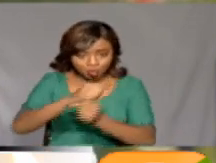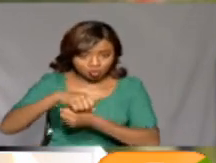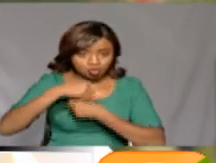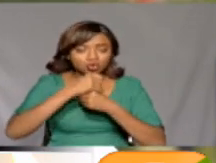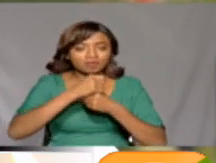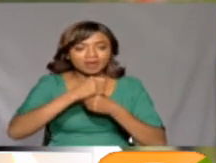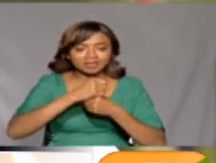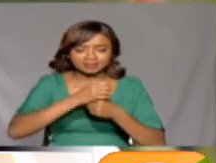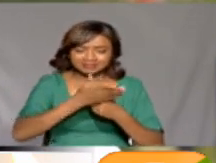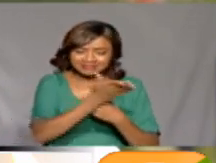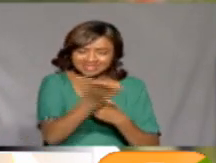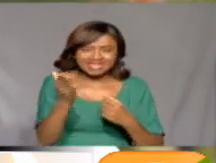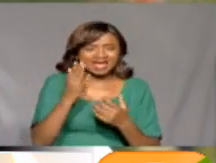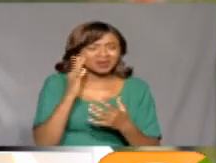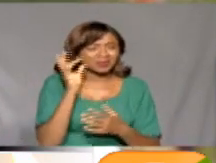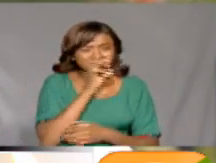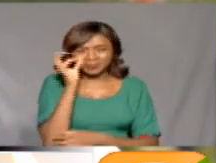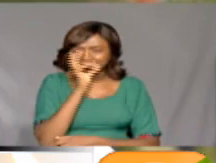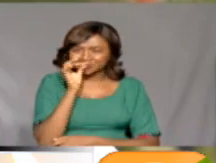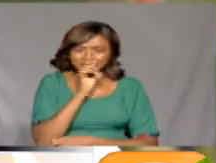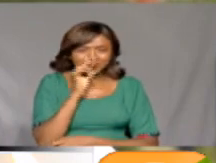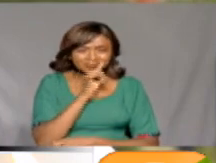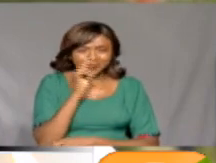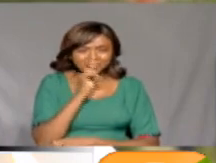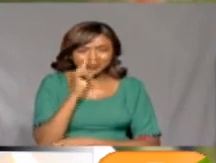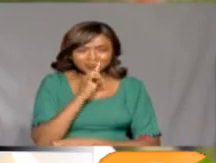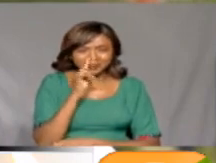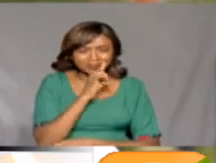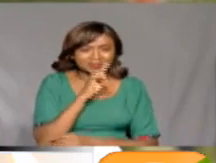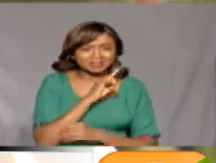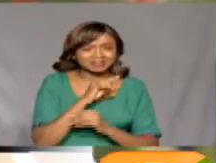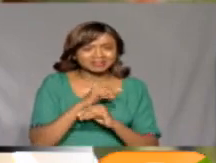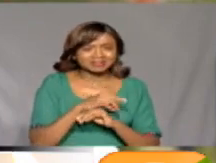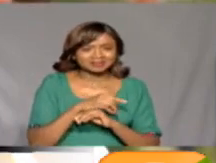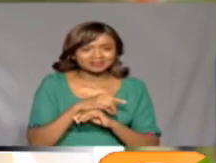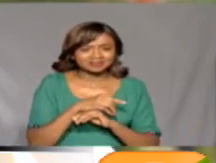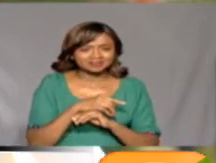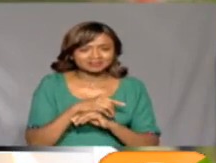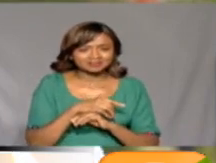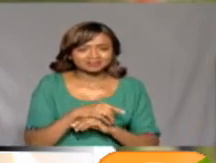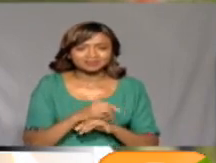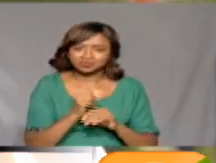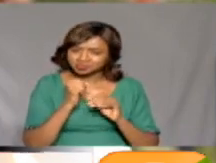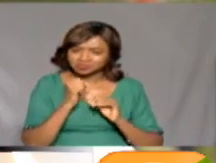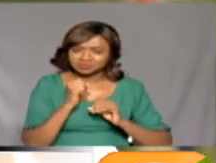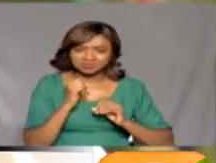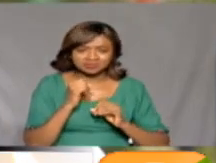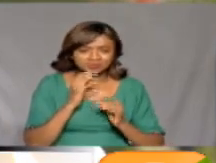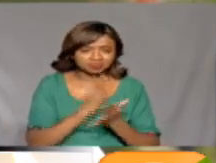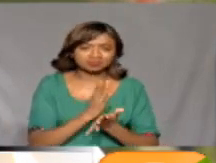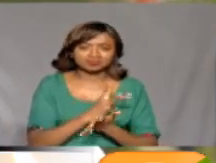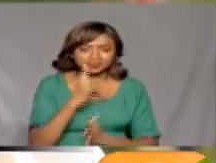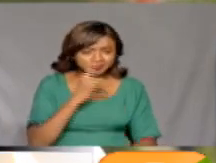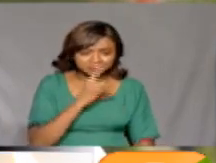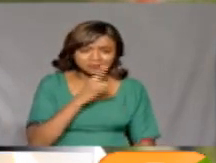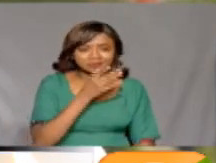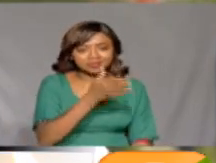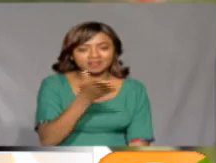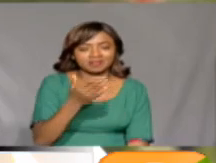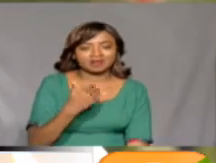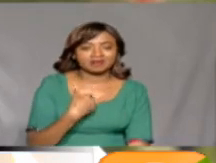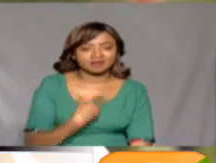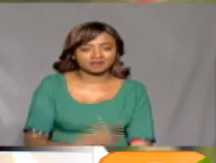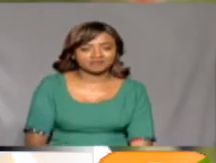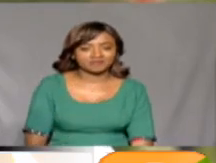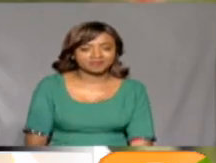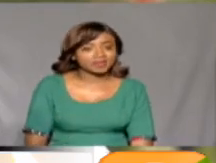chaotic, if you wish to say. I think the army could not even perform. It was quite a drama, dramatic.